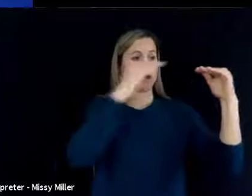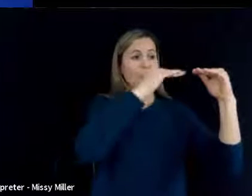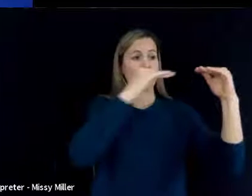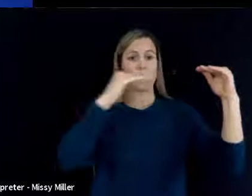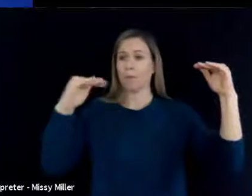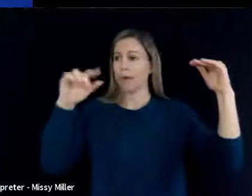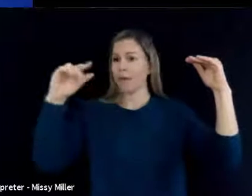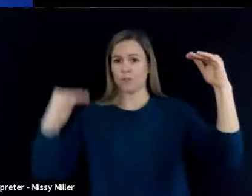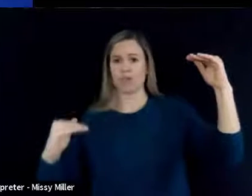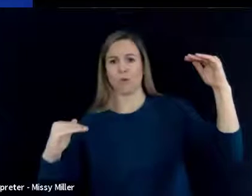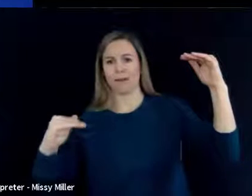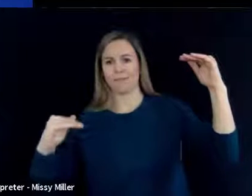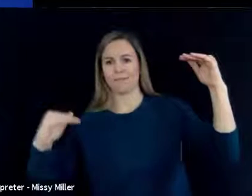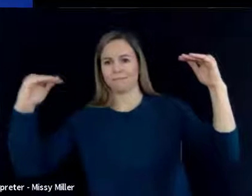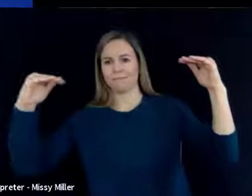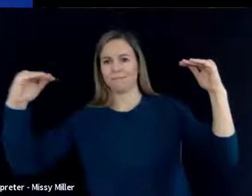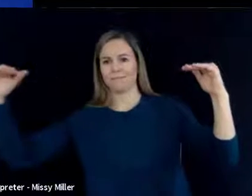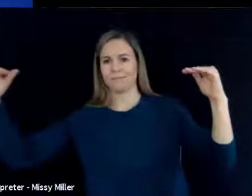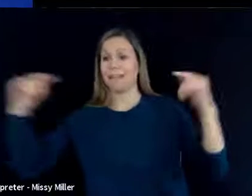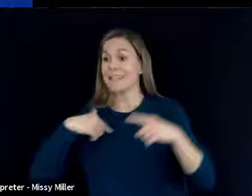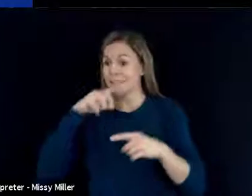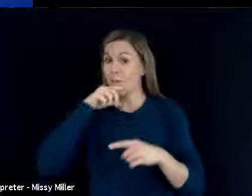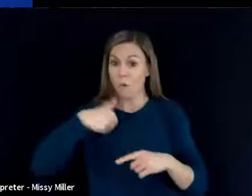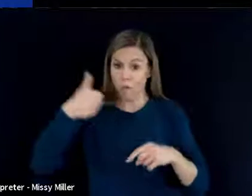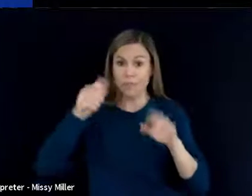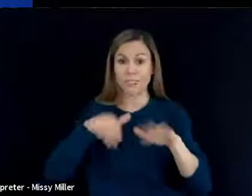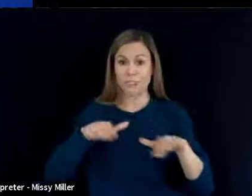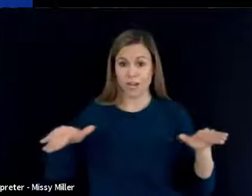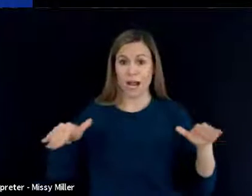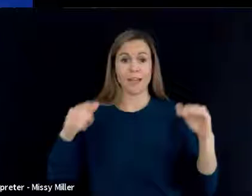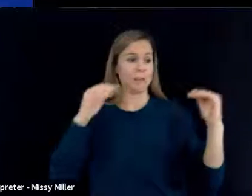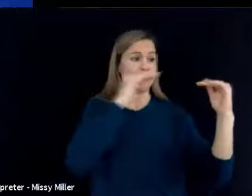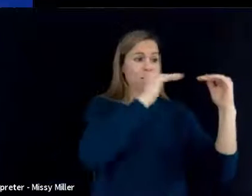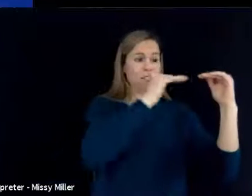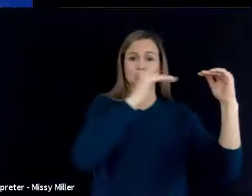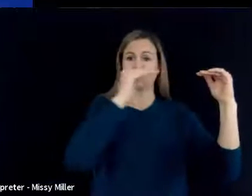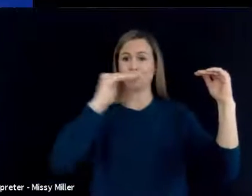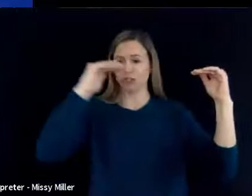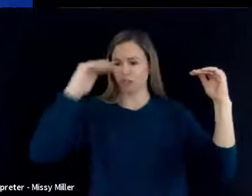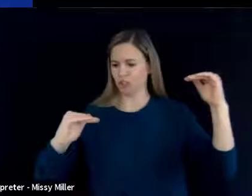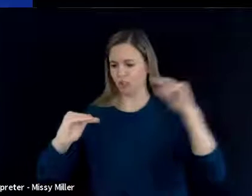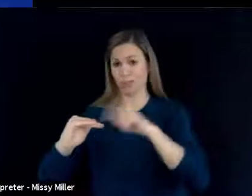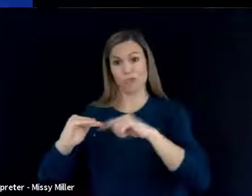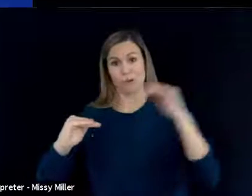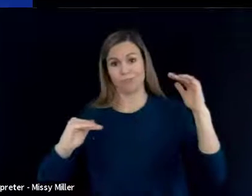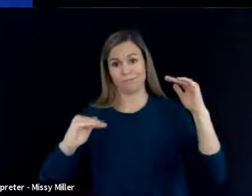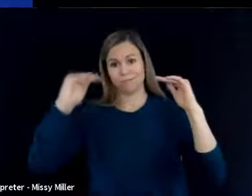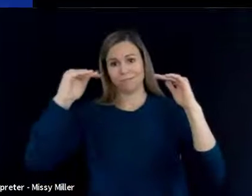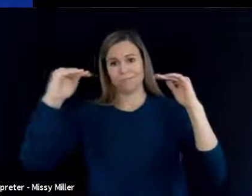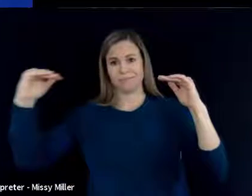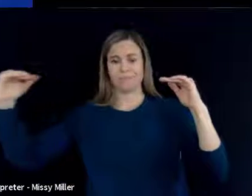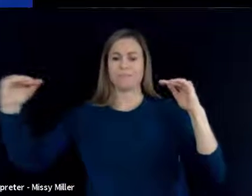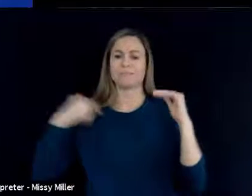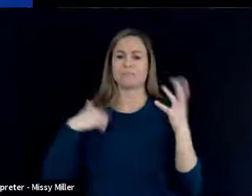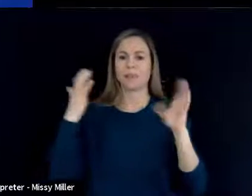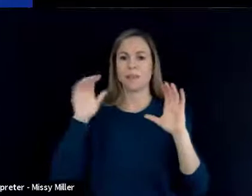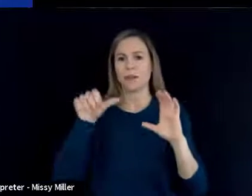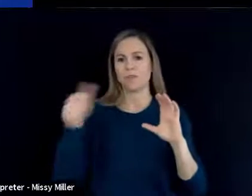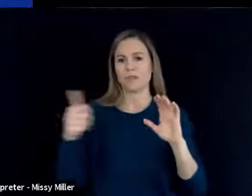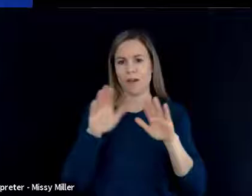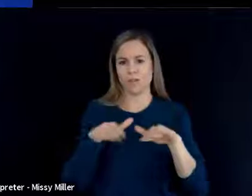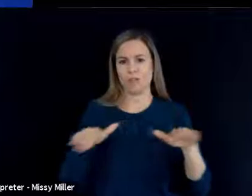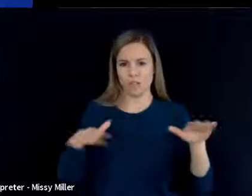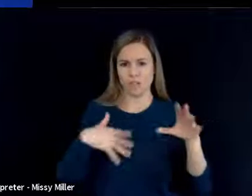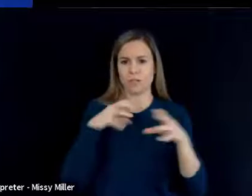he is the oldest child that happens to be the second shortest next to his